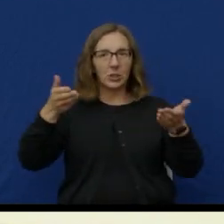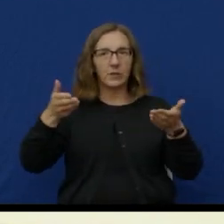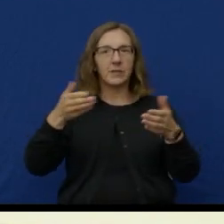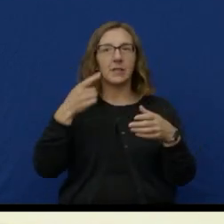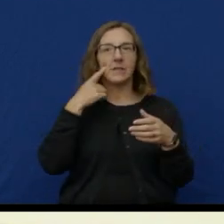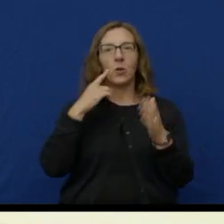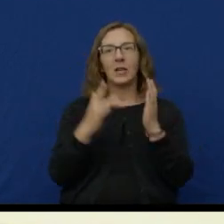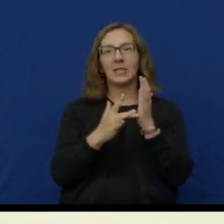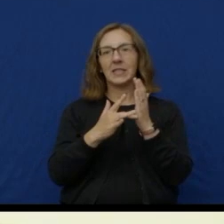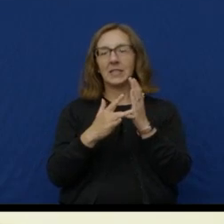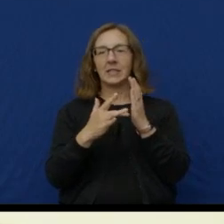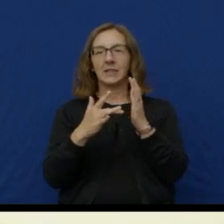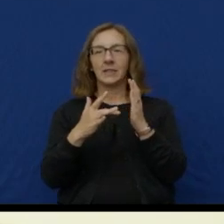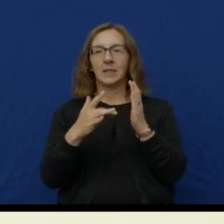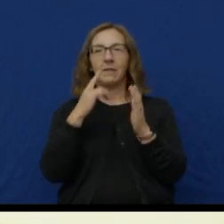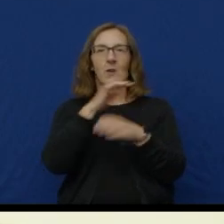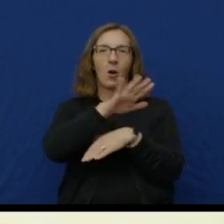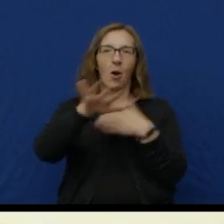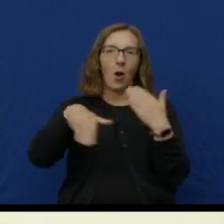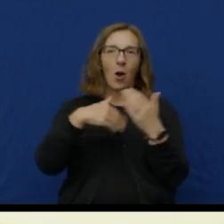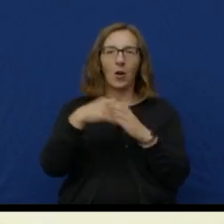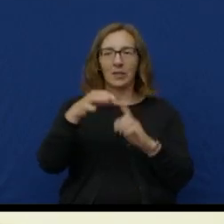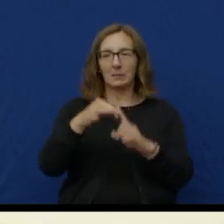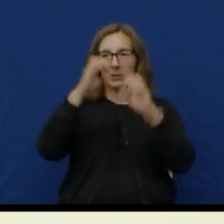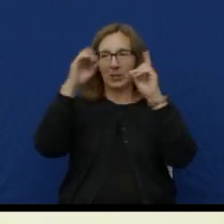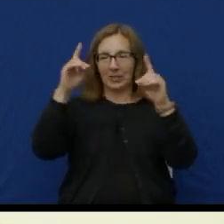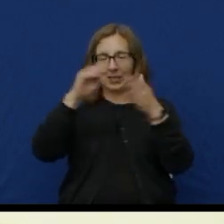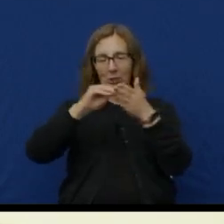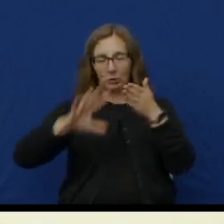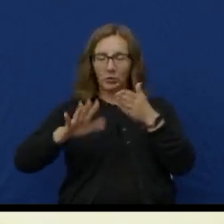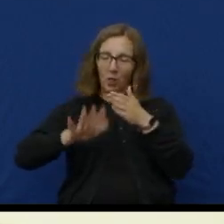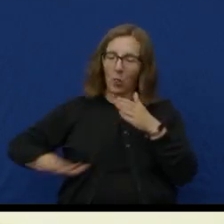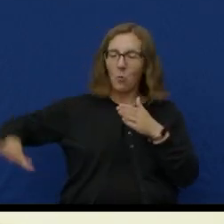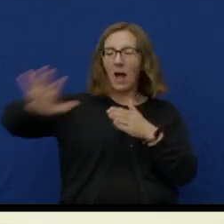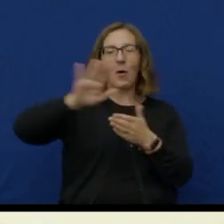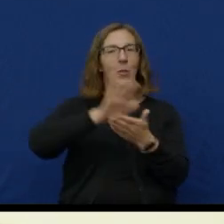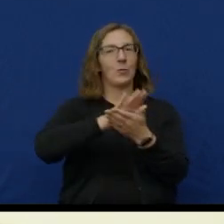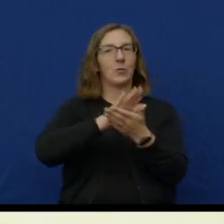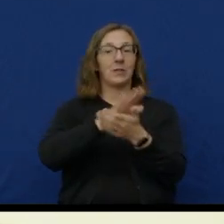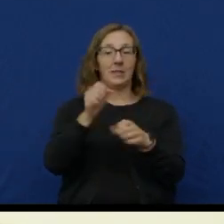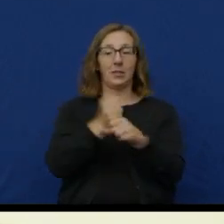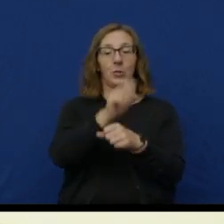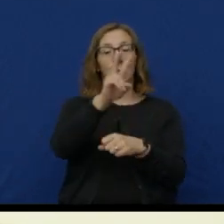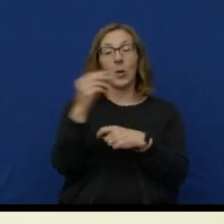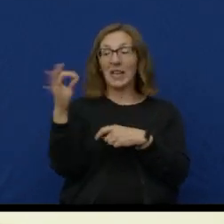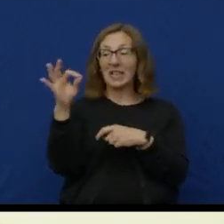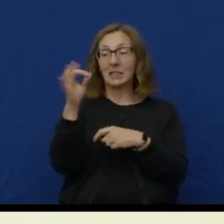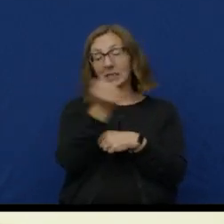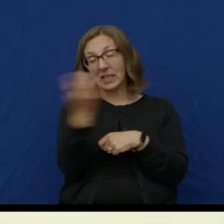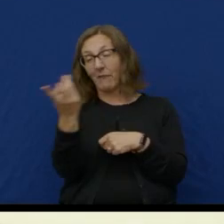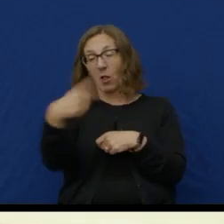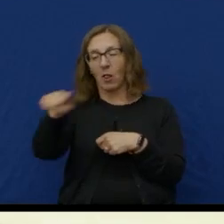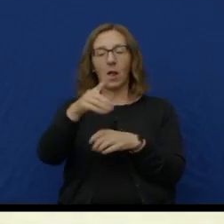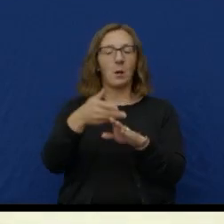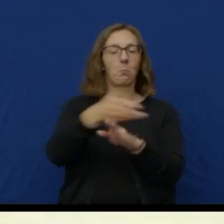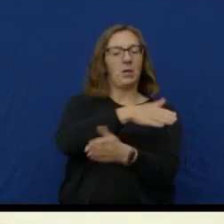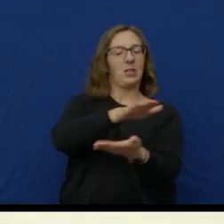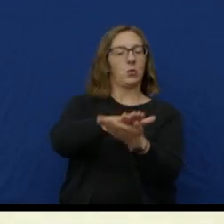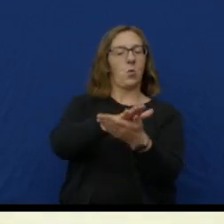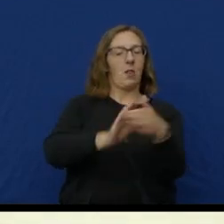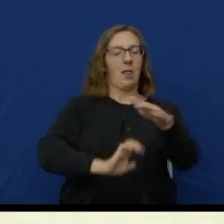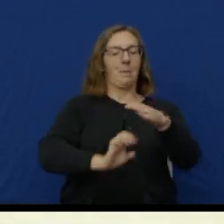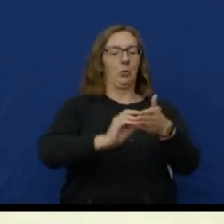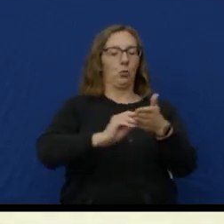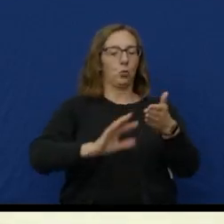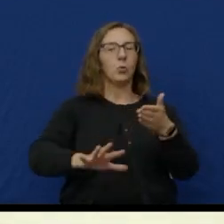technology for all special education students throughout our schools. In 2019, it was noted that several of our preschool and elementary